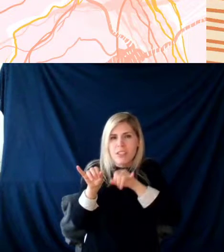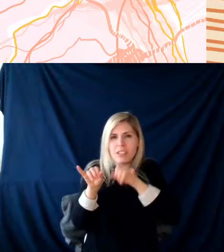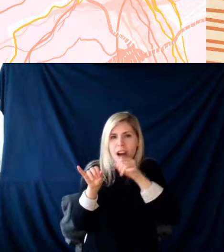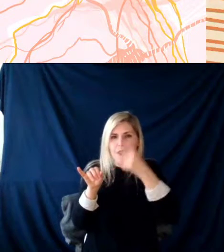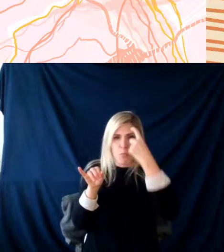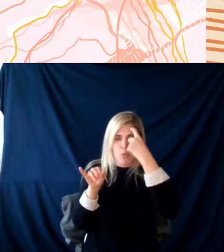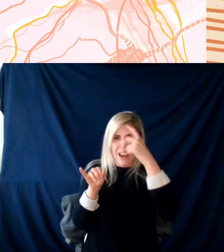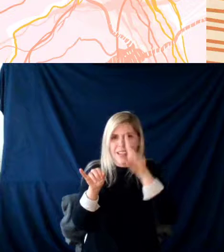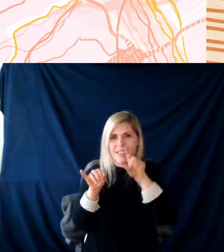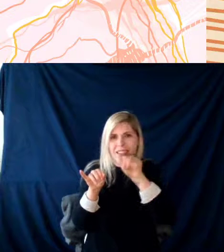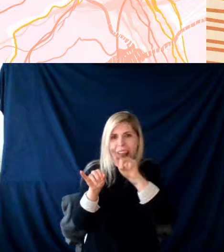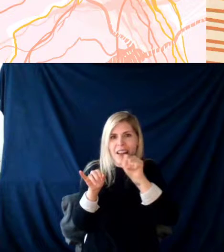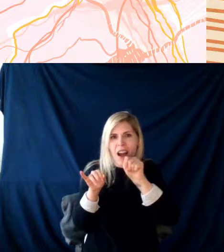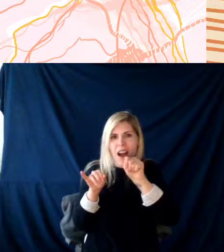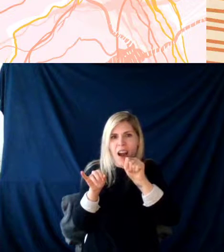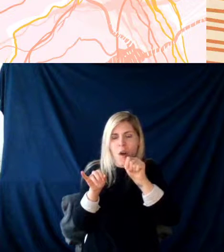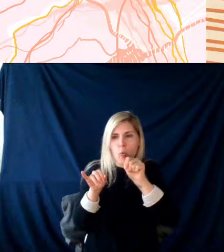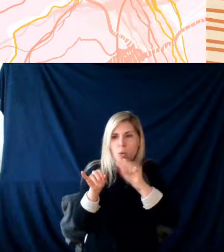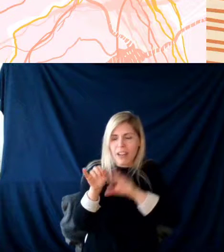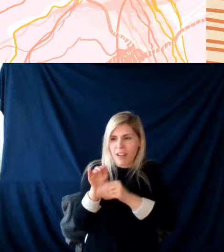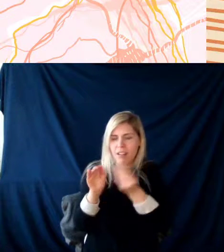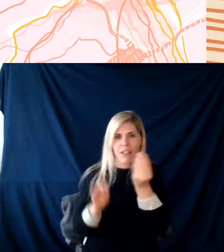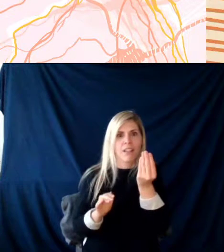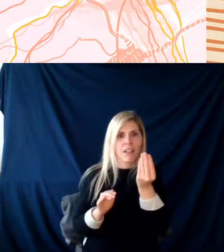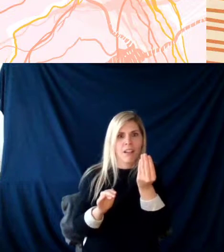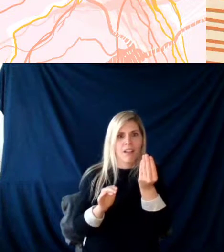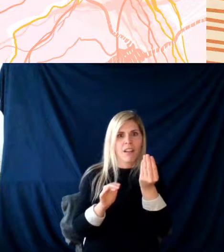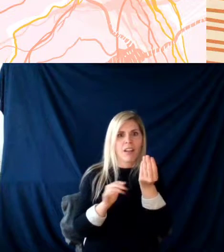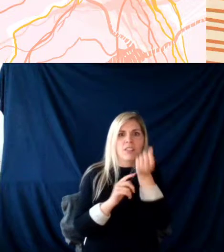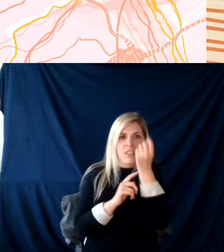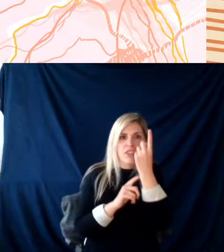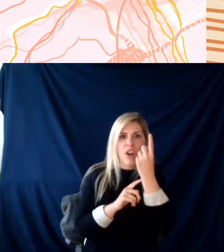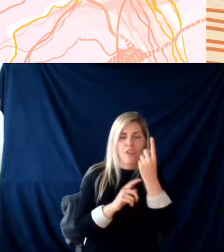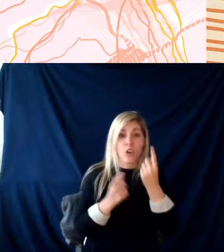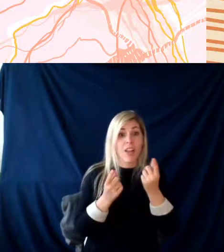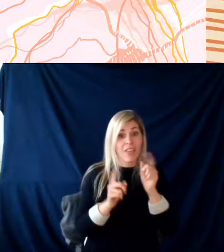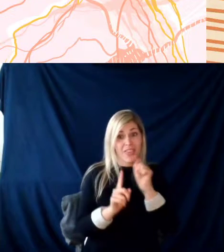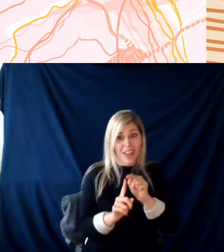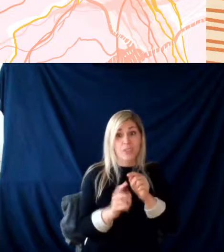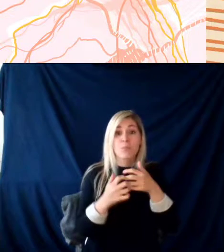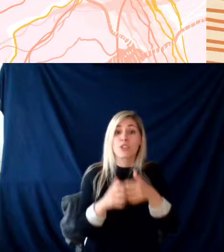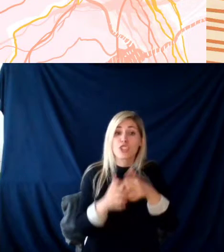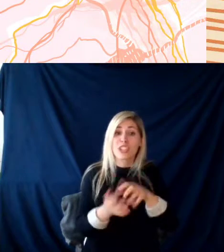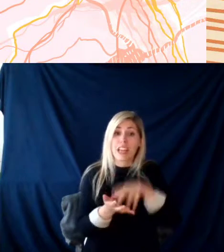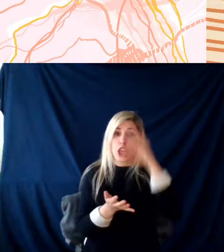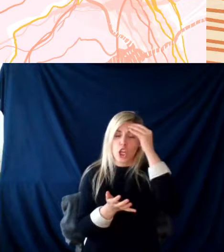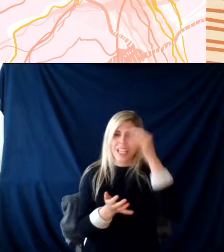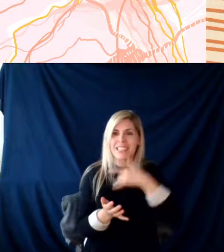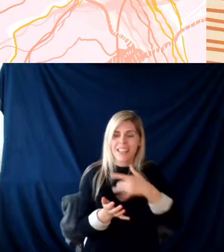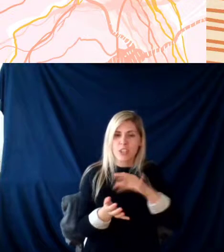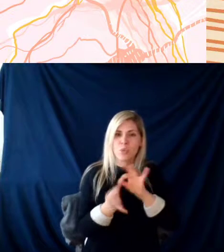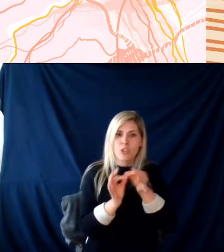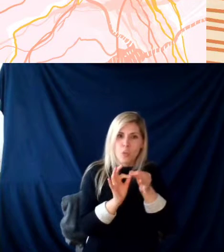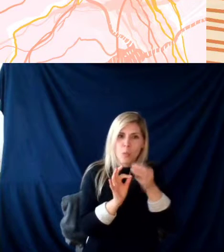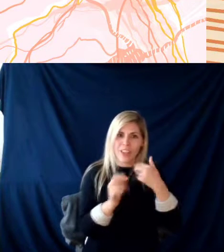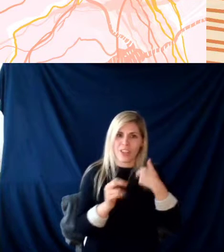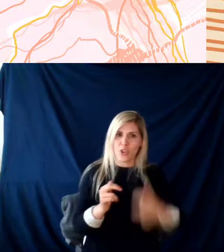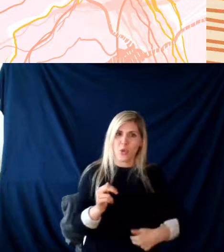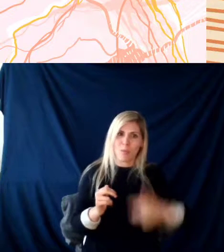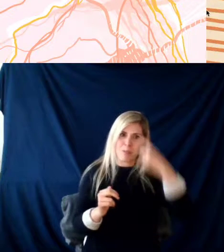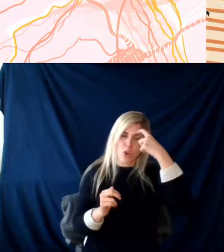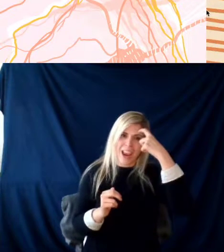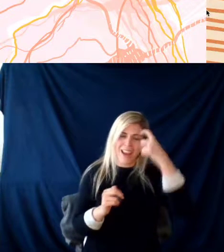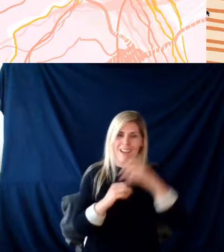data, because that's what machine learning does. It essentially simulates a human brain which has read through all of these.